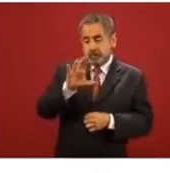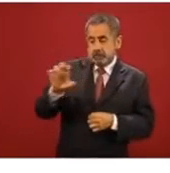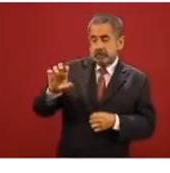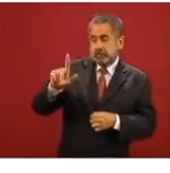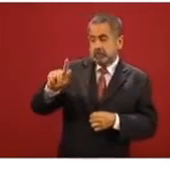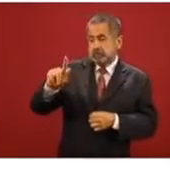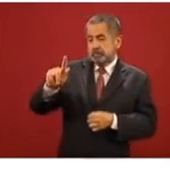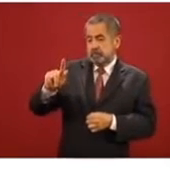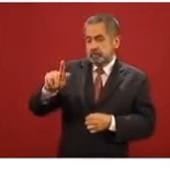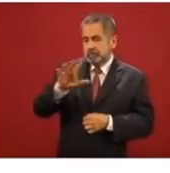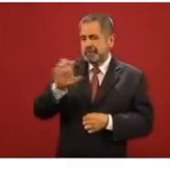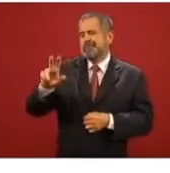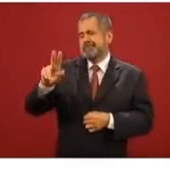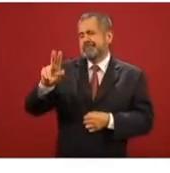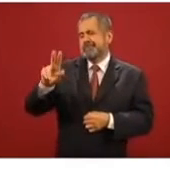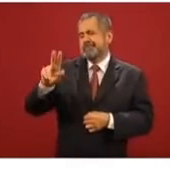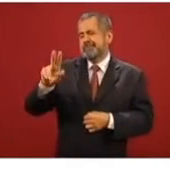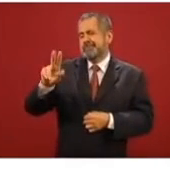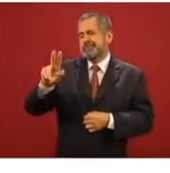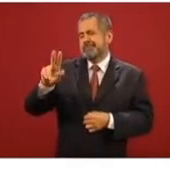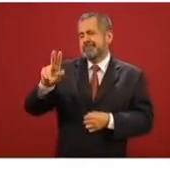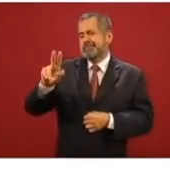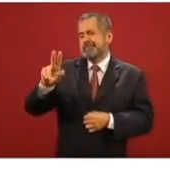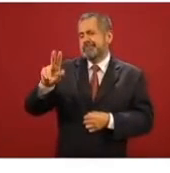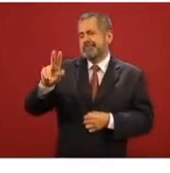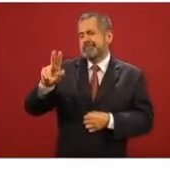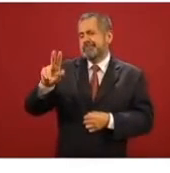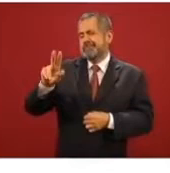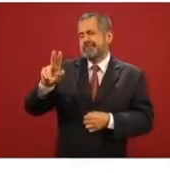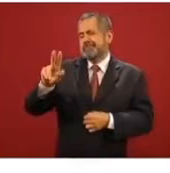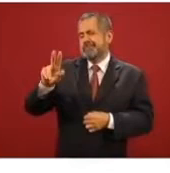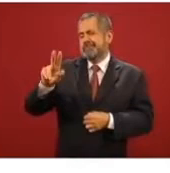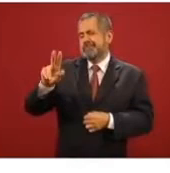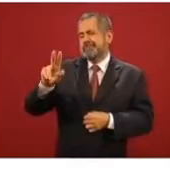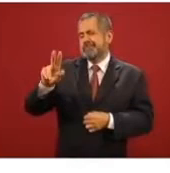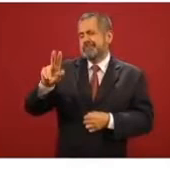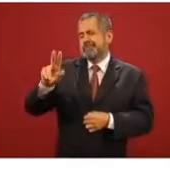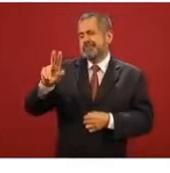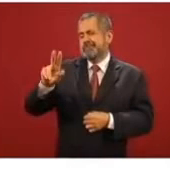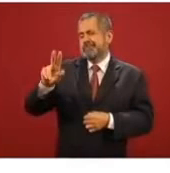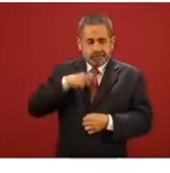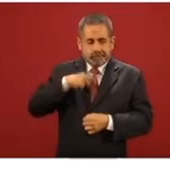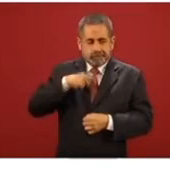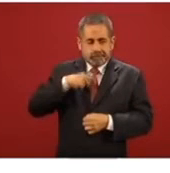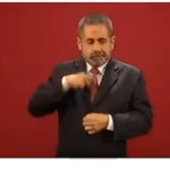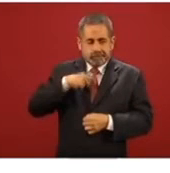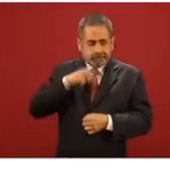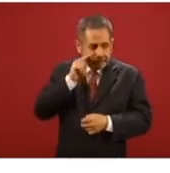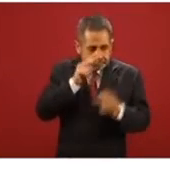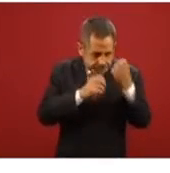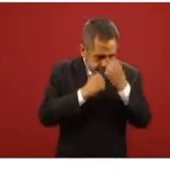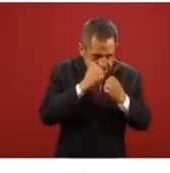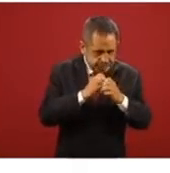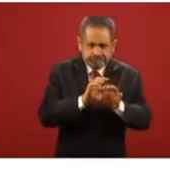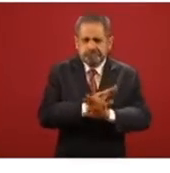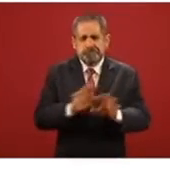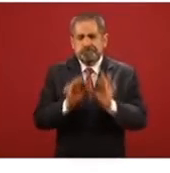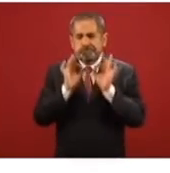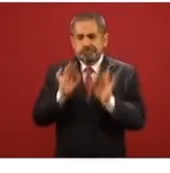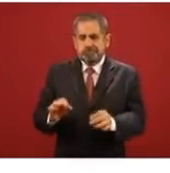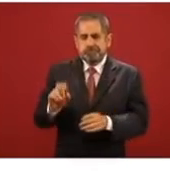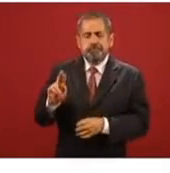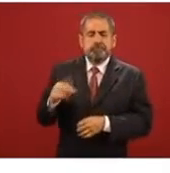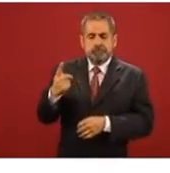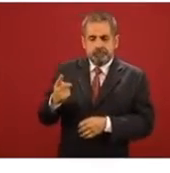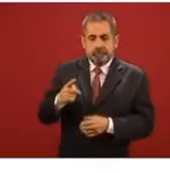casi 580 personas, 500, nearly 580 people, más las